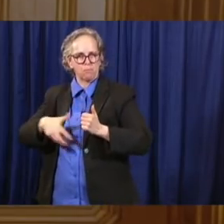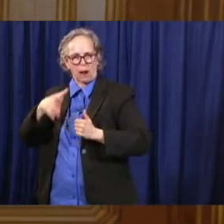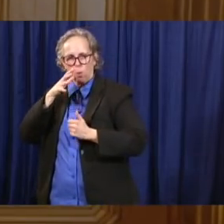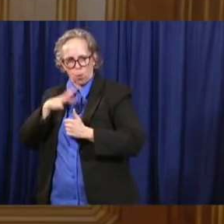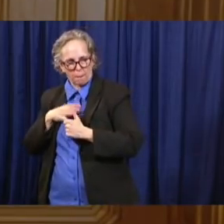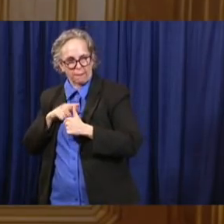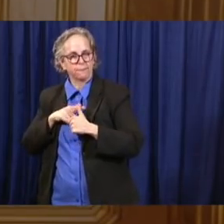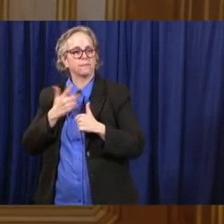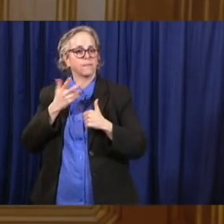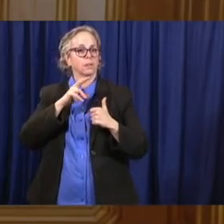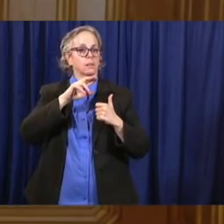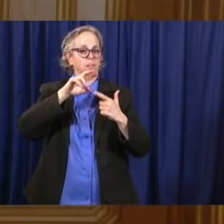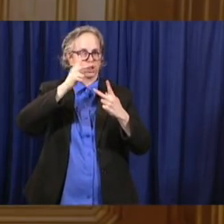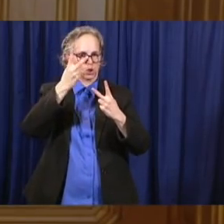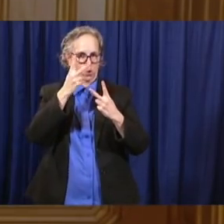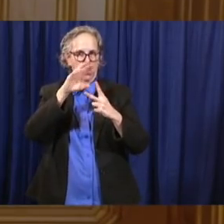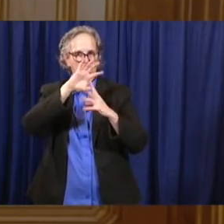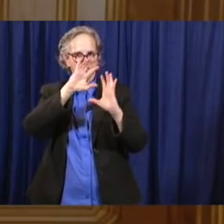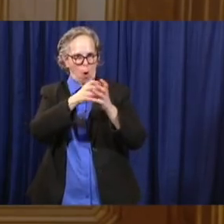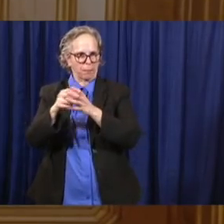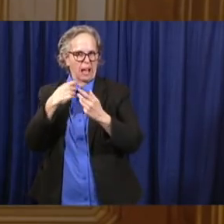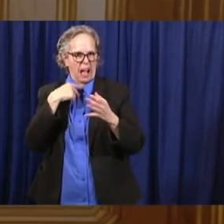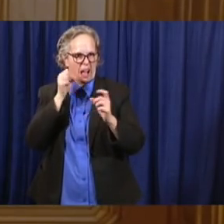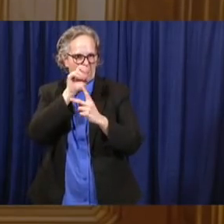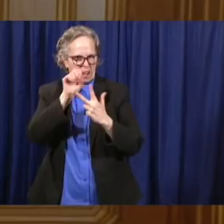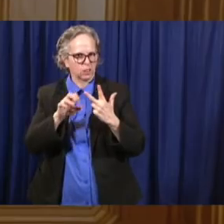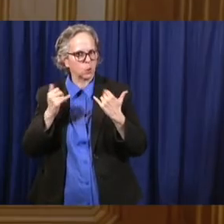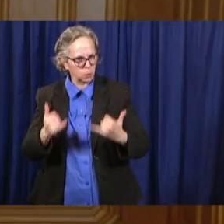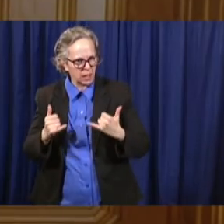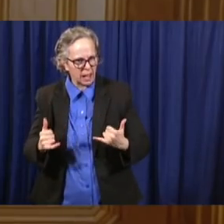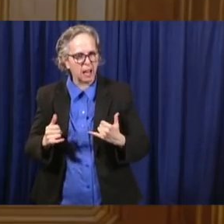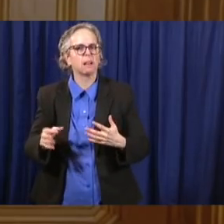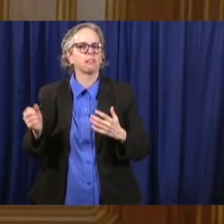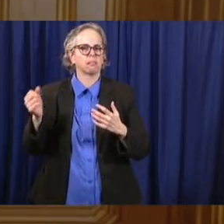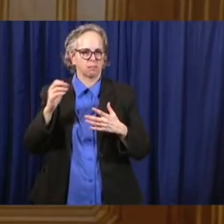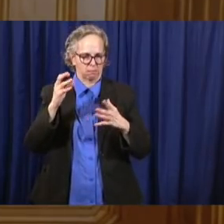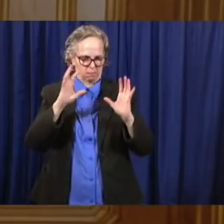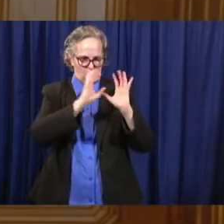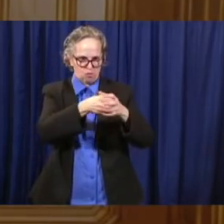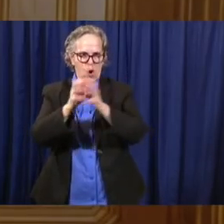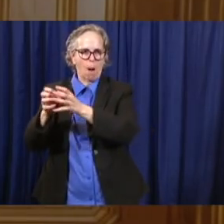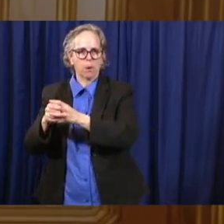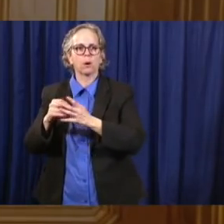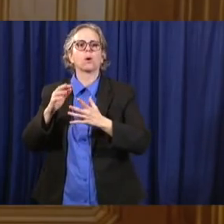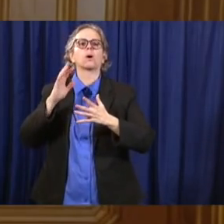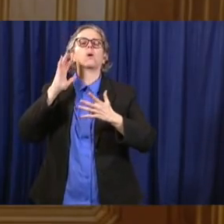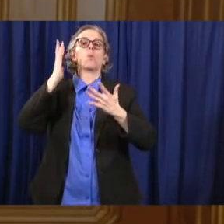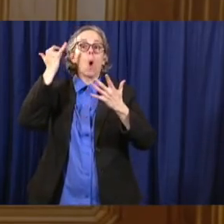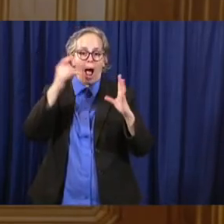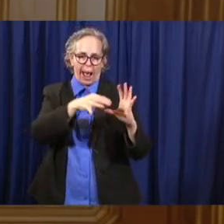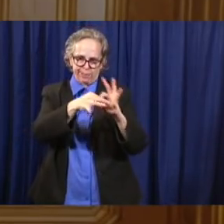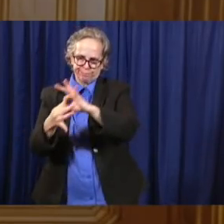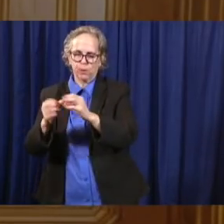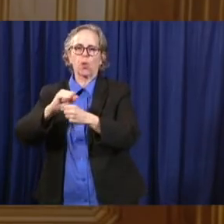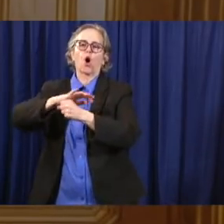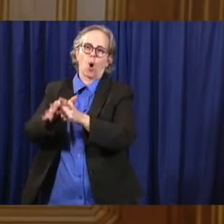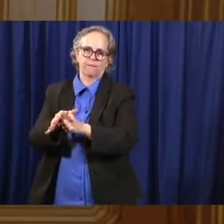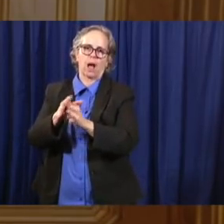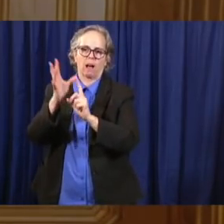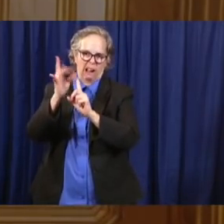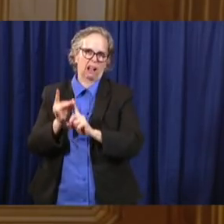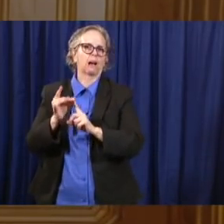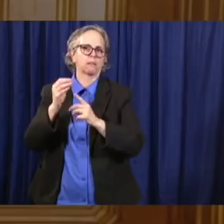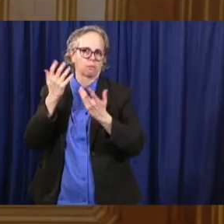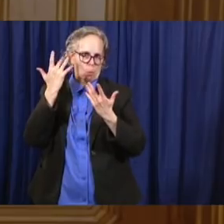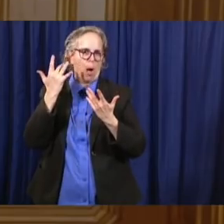today, those were really set in place because of the coronavirus. And we started looking at the prison and thinking,